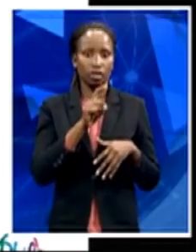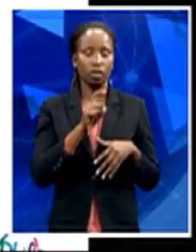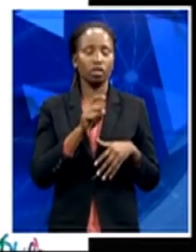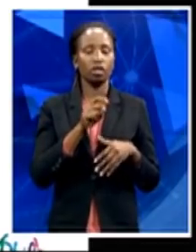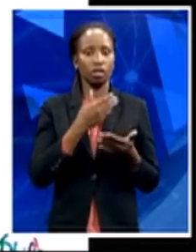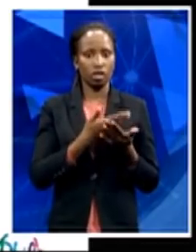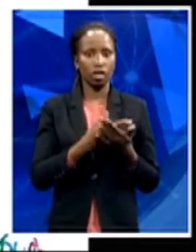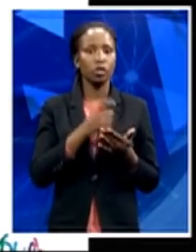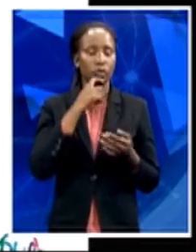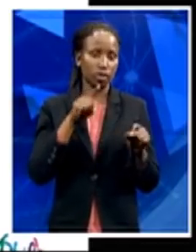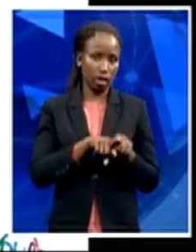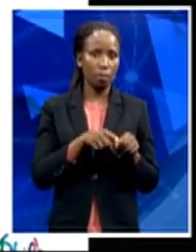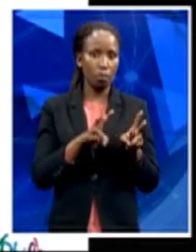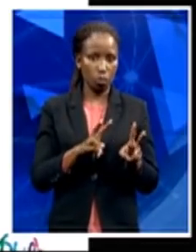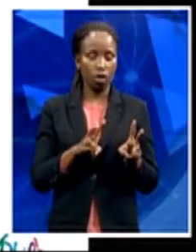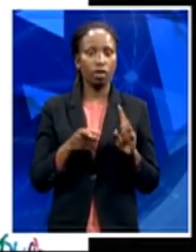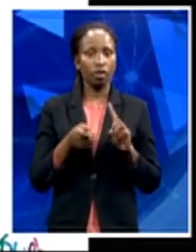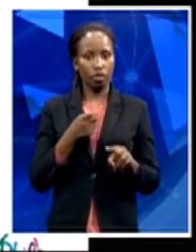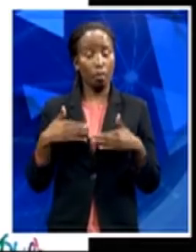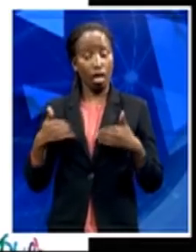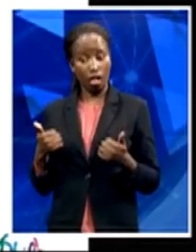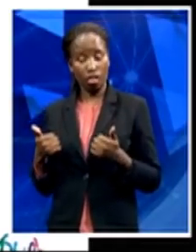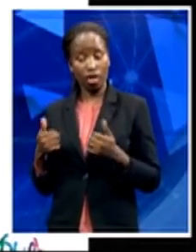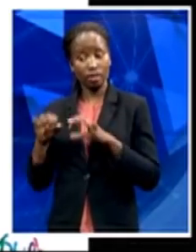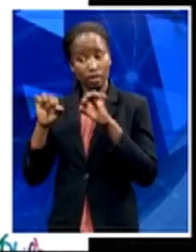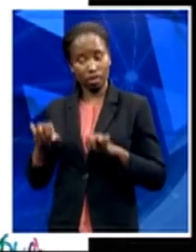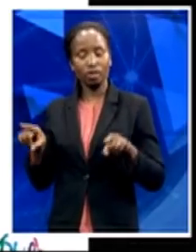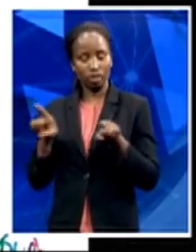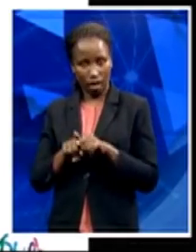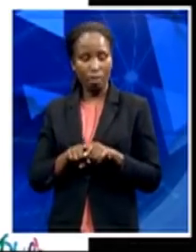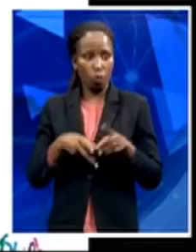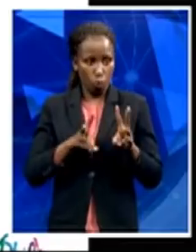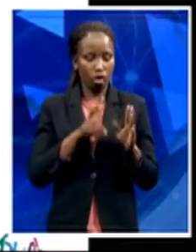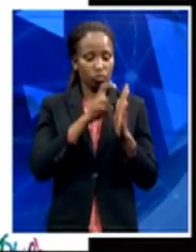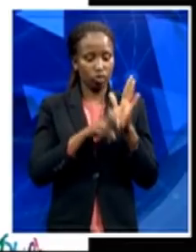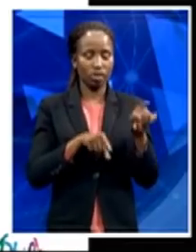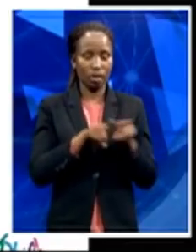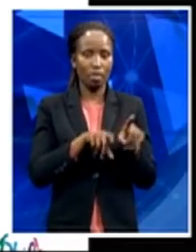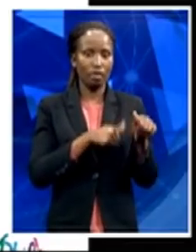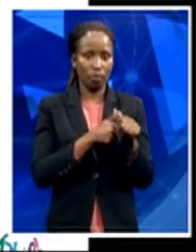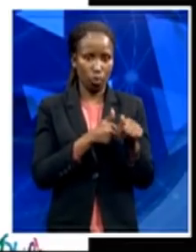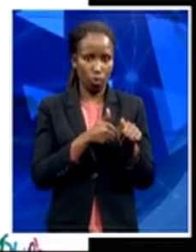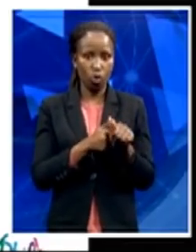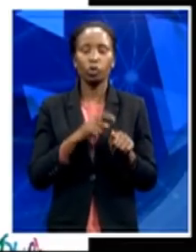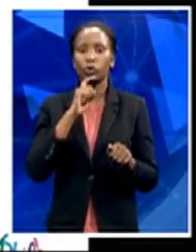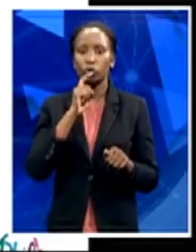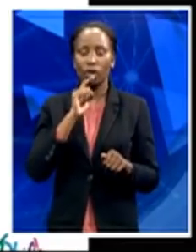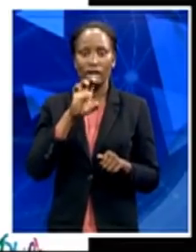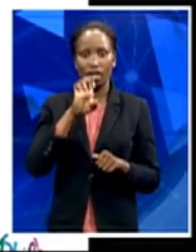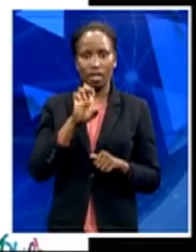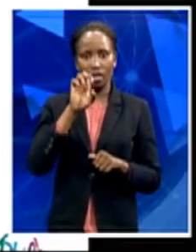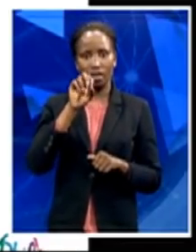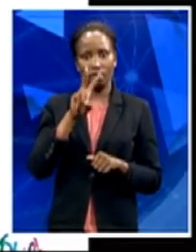for healthcare workers, where we vaccinate the whole sector using our EVDS capabilities and working with